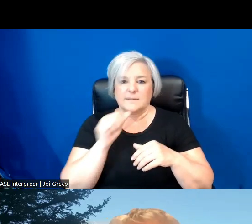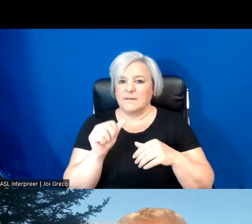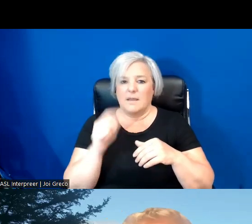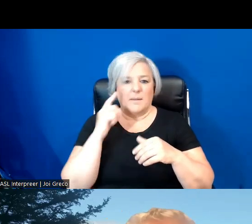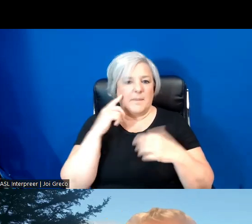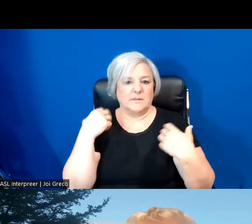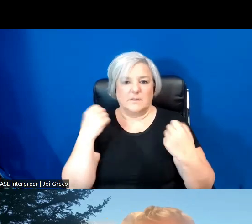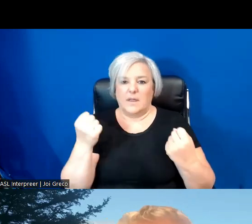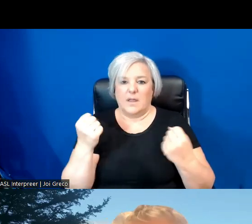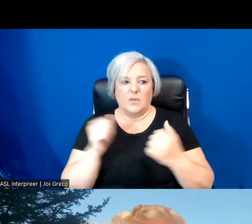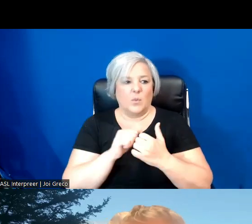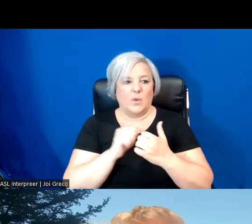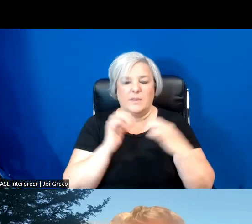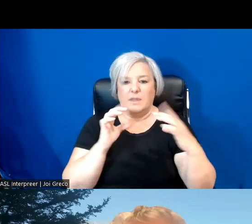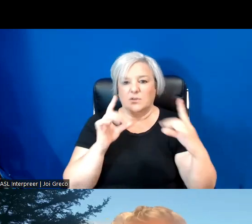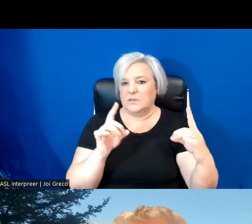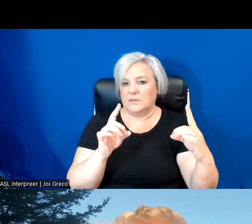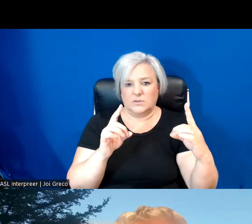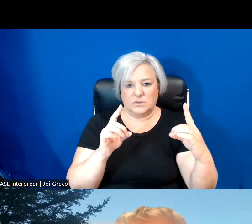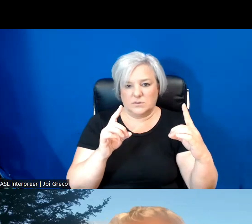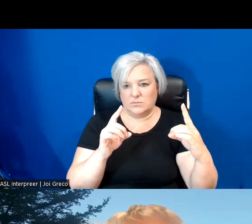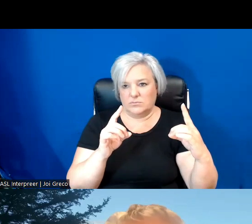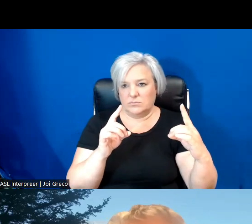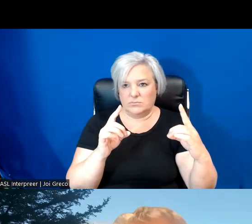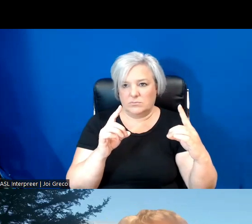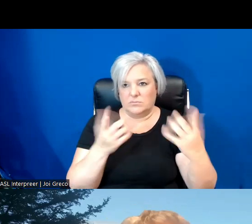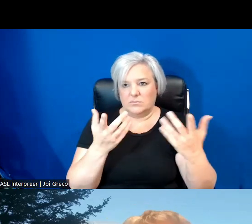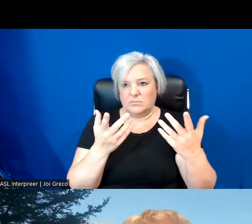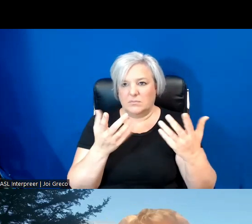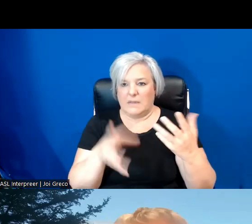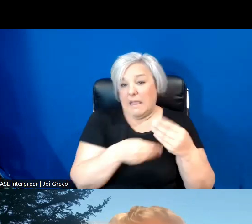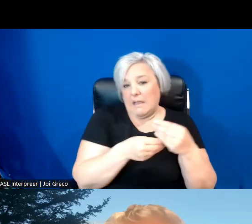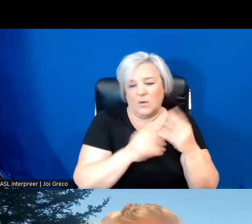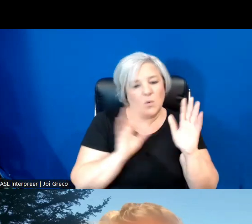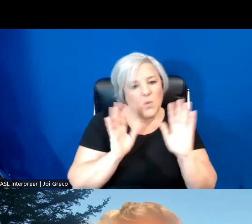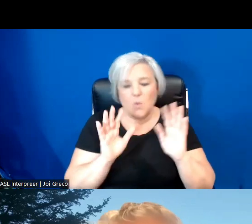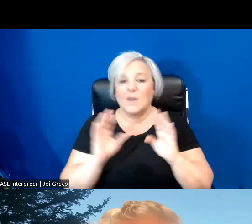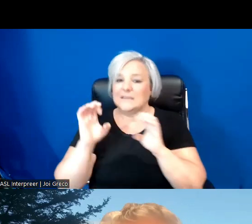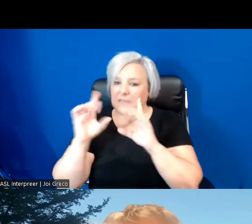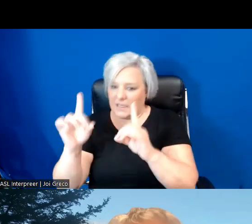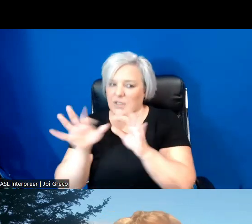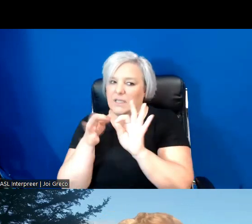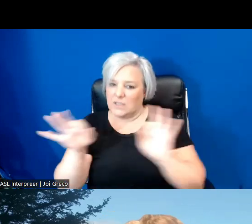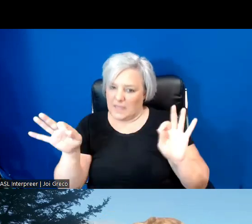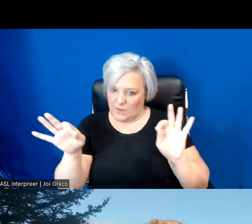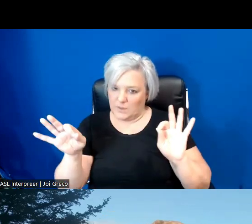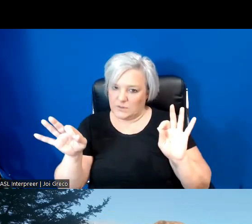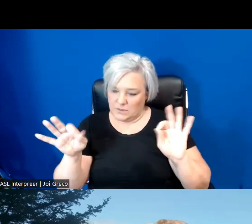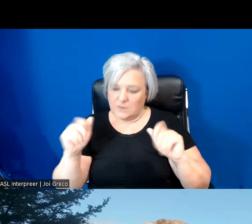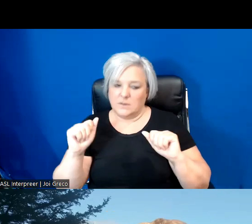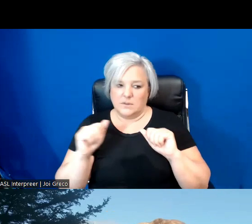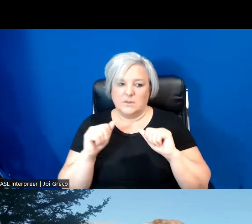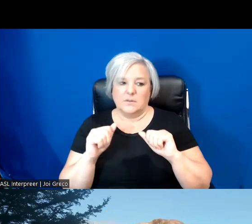health with an education accent. It's actually education language. So we like that.